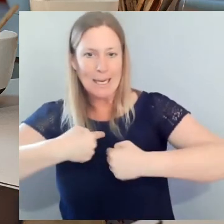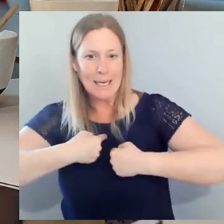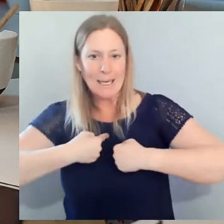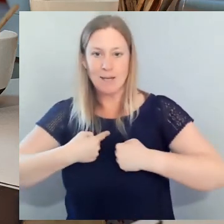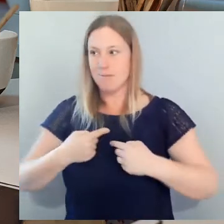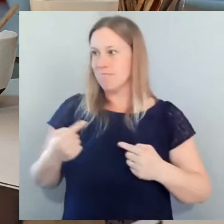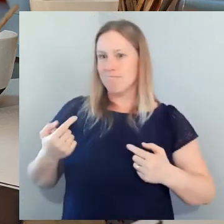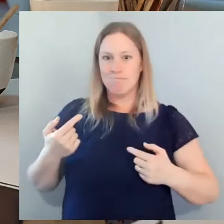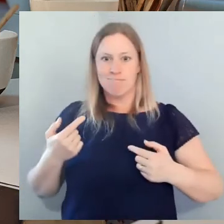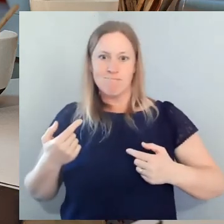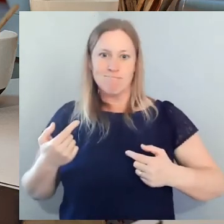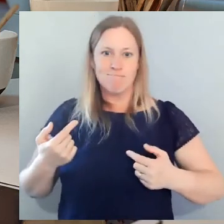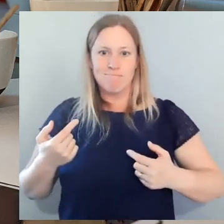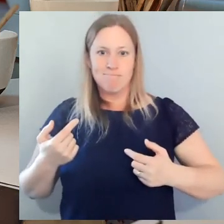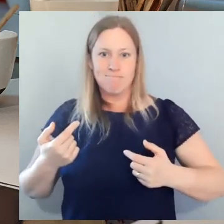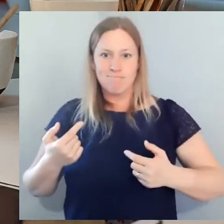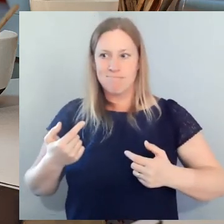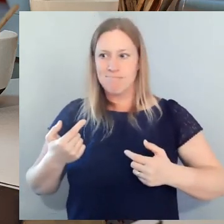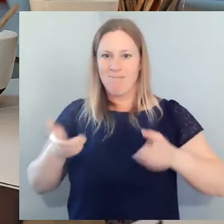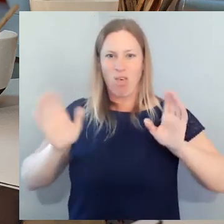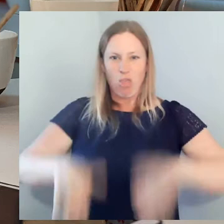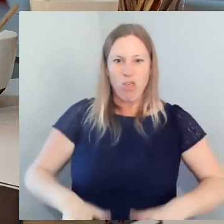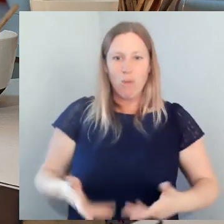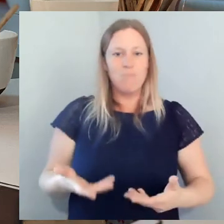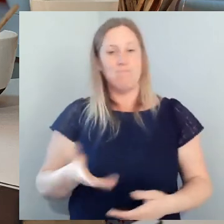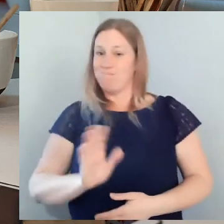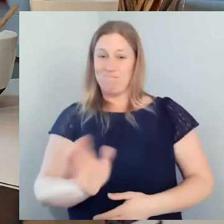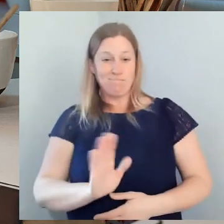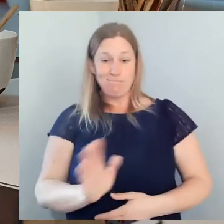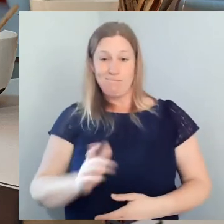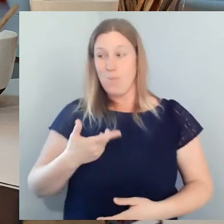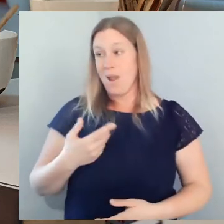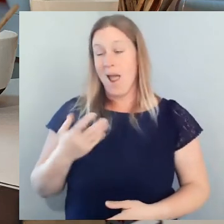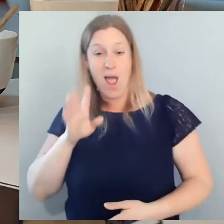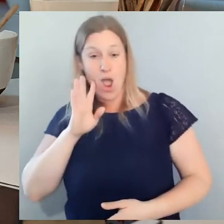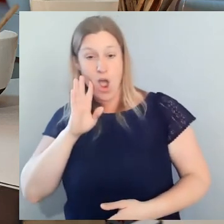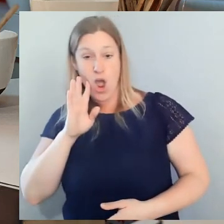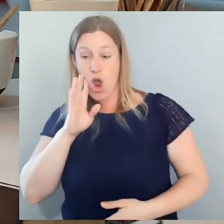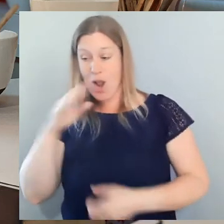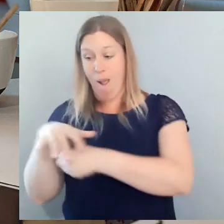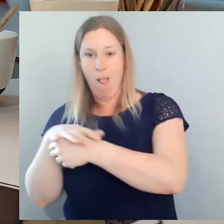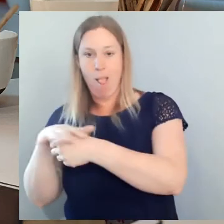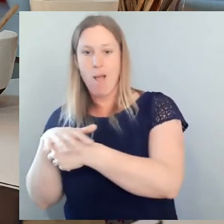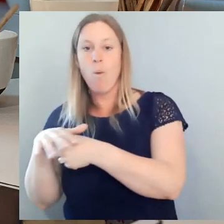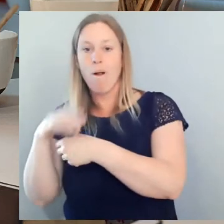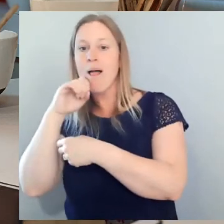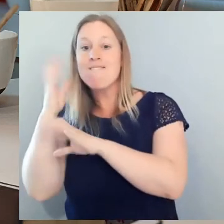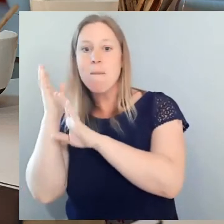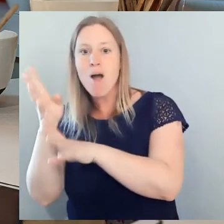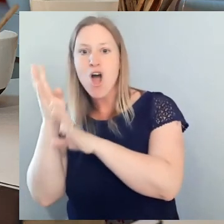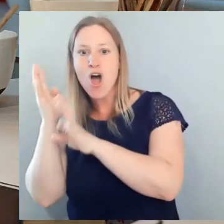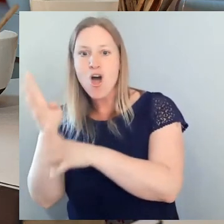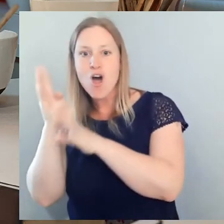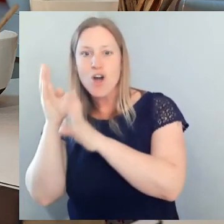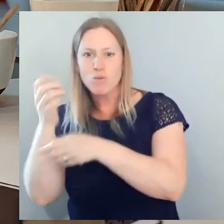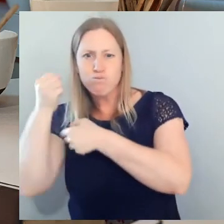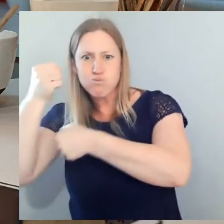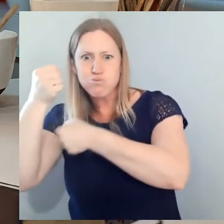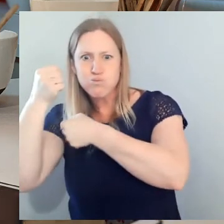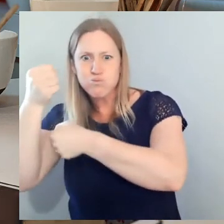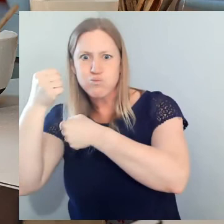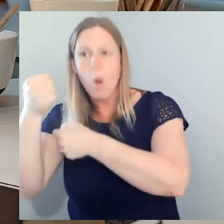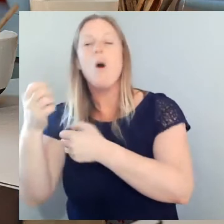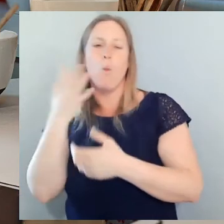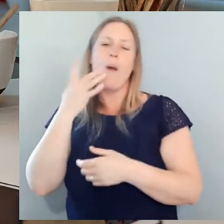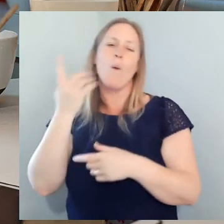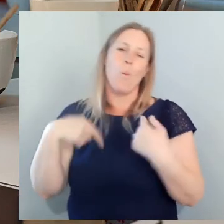more pushover granny, that's for sure. I've just heard about a march that'll be happening locally, once